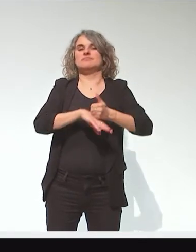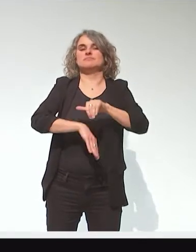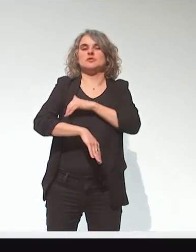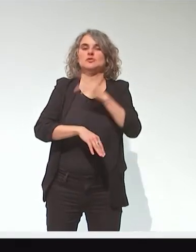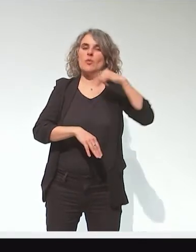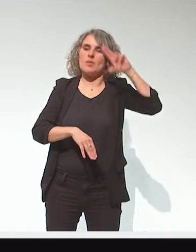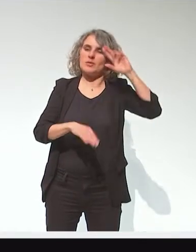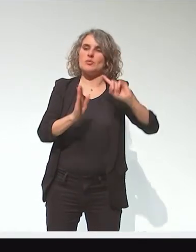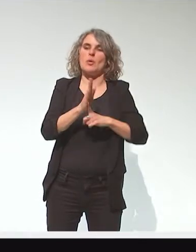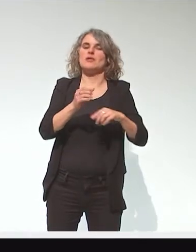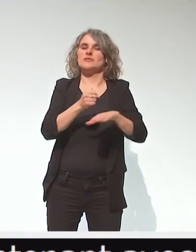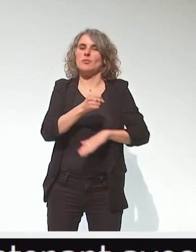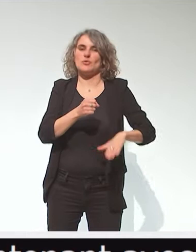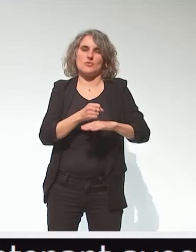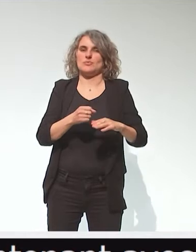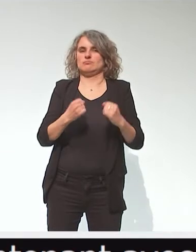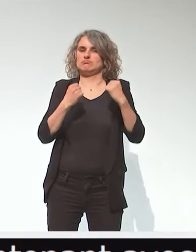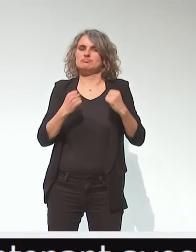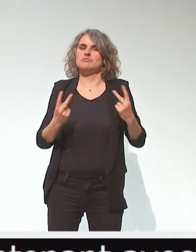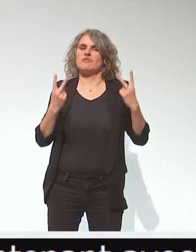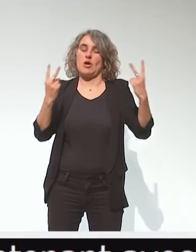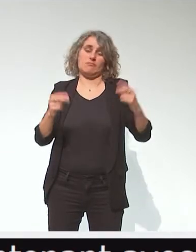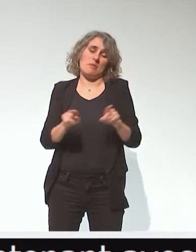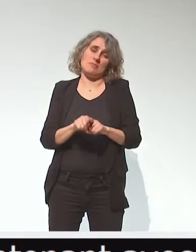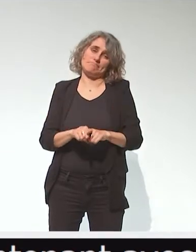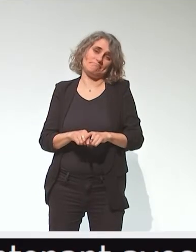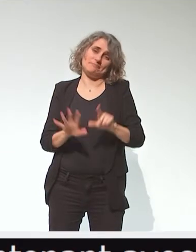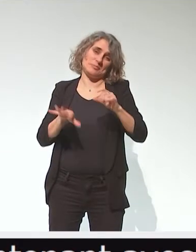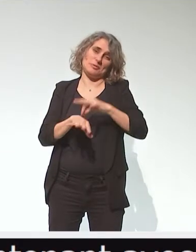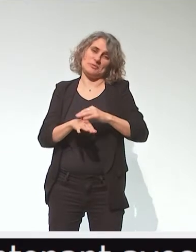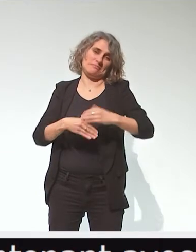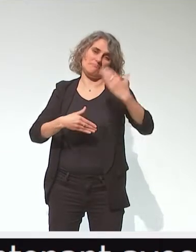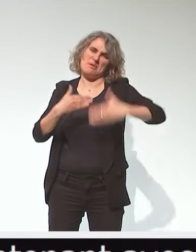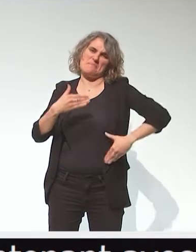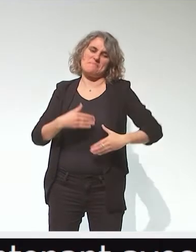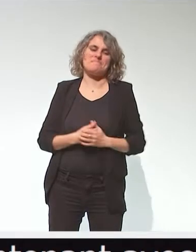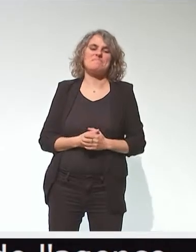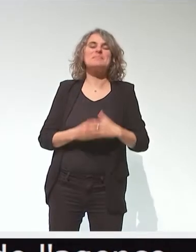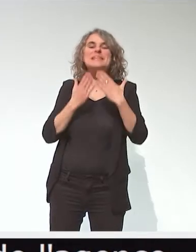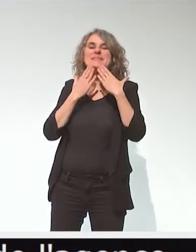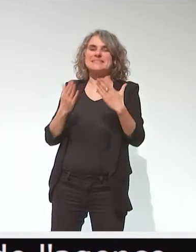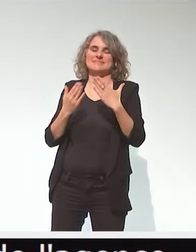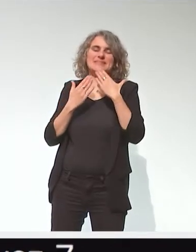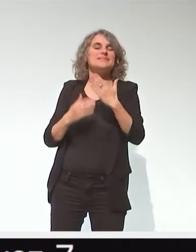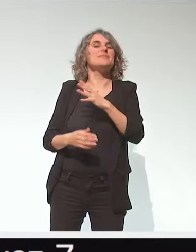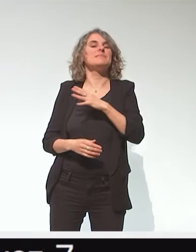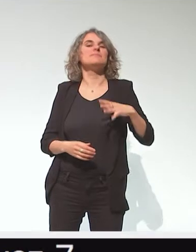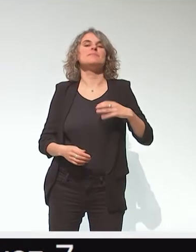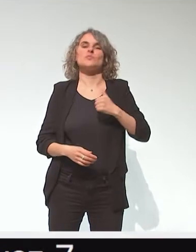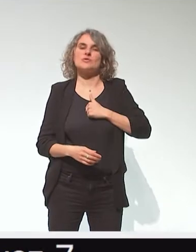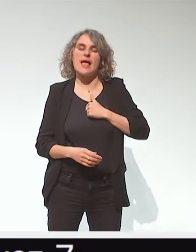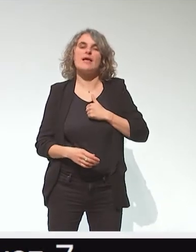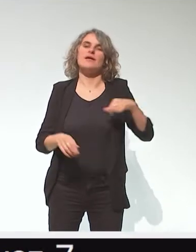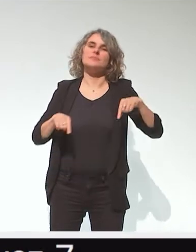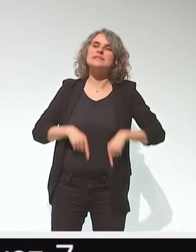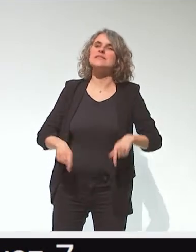Rights in Europe. Same as before, 7 minutes tops. Thank you very much, Sophie.